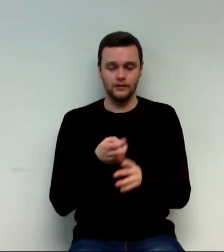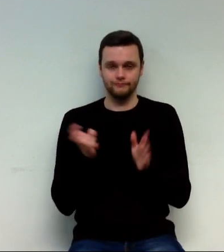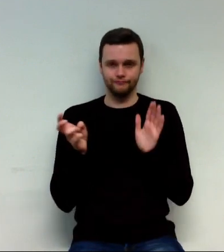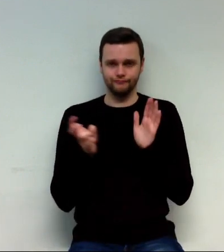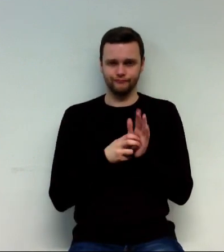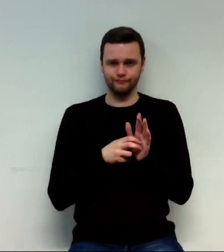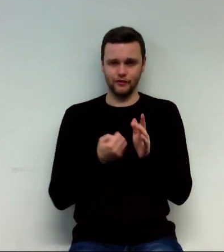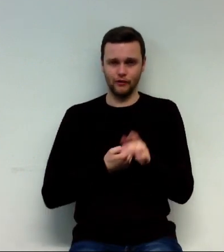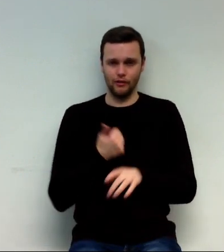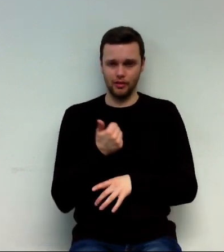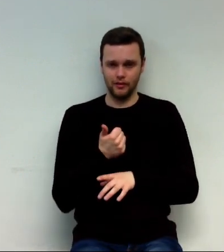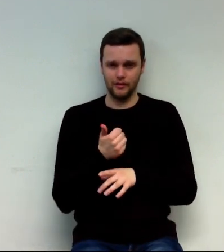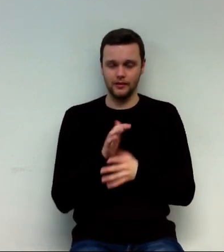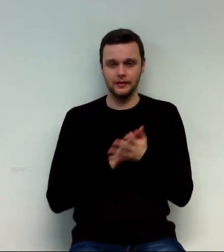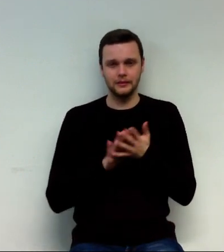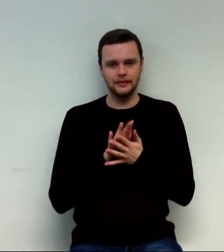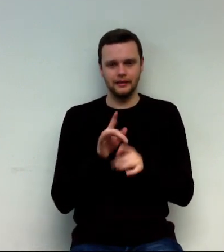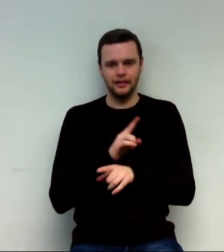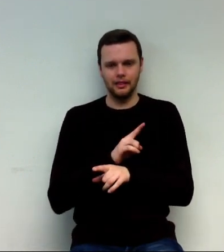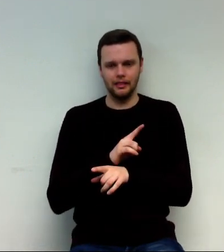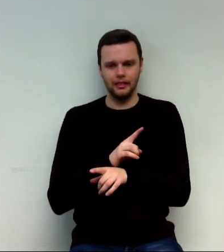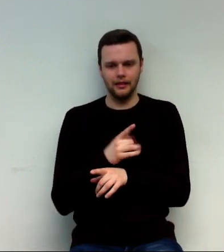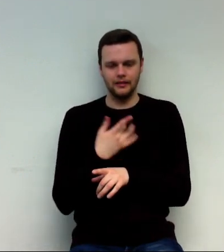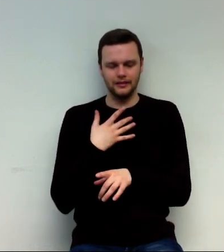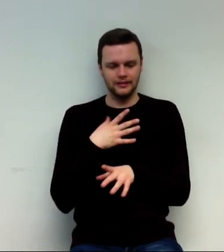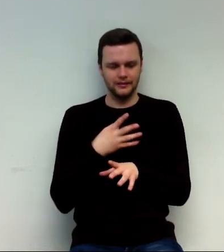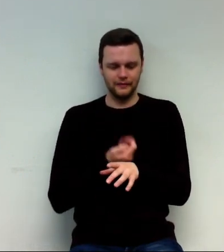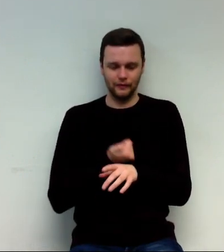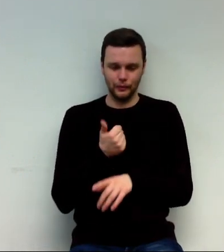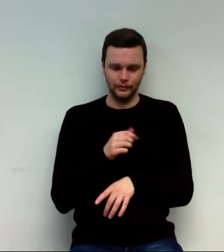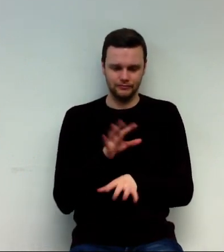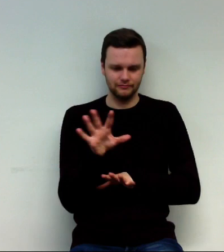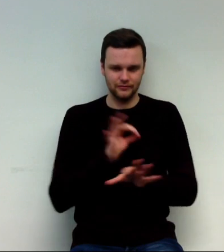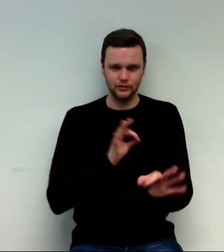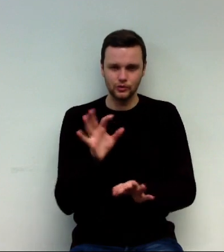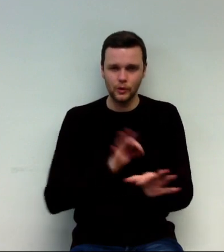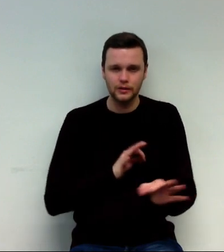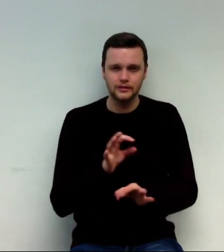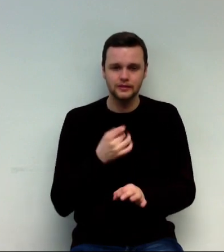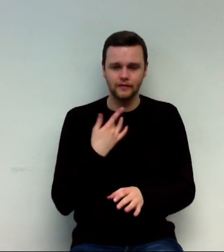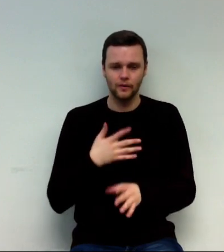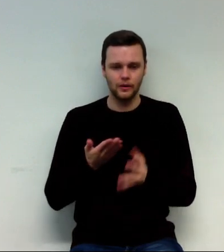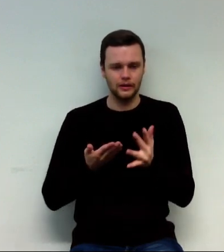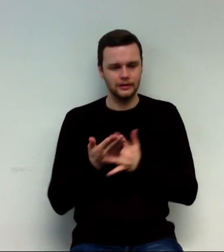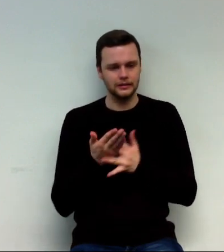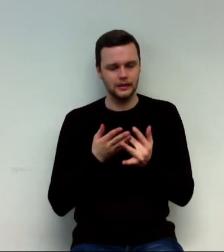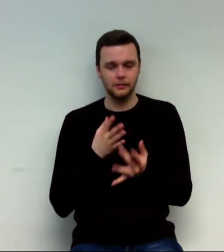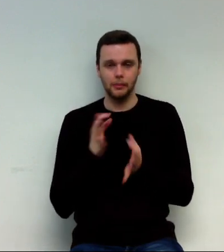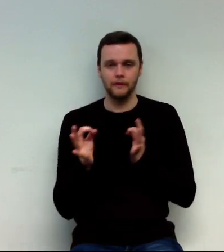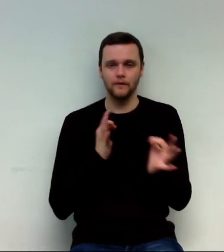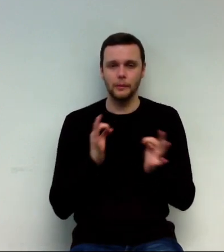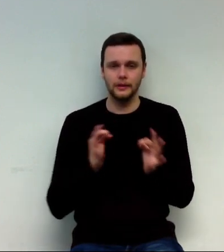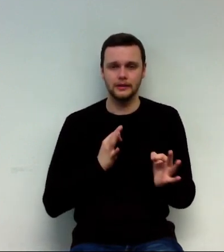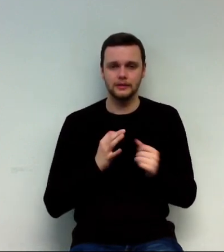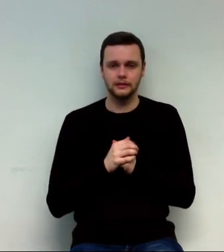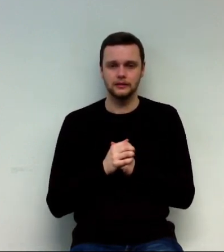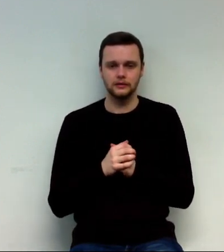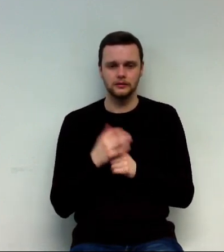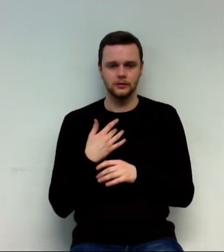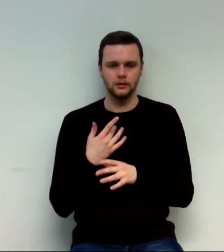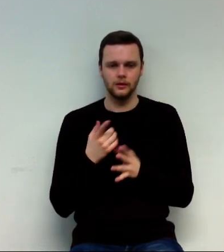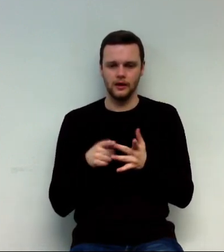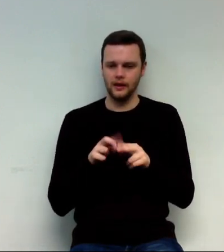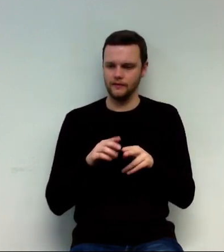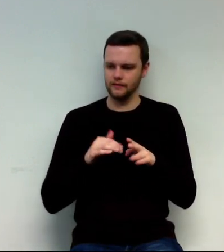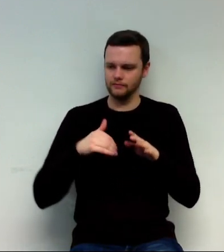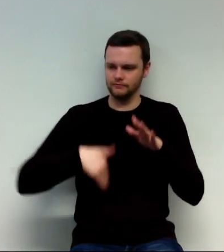is there's not as much choice for people that are looking for an accessible performance. So they don't have, if you're here for the full